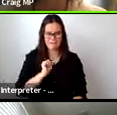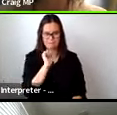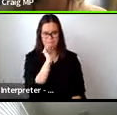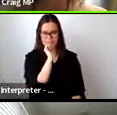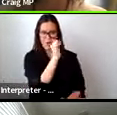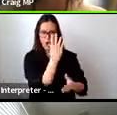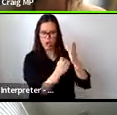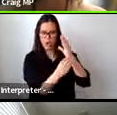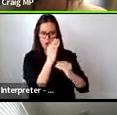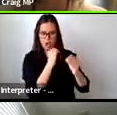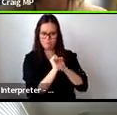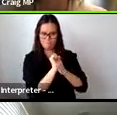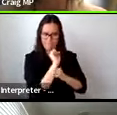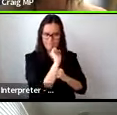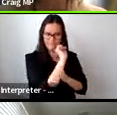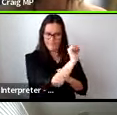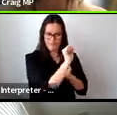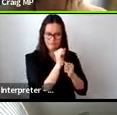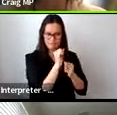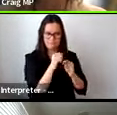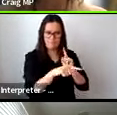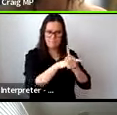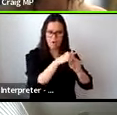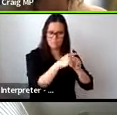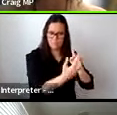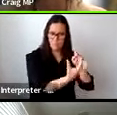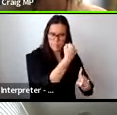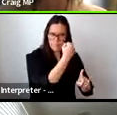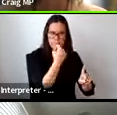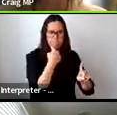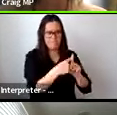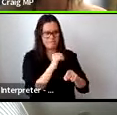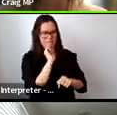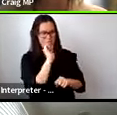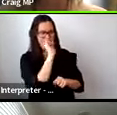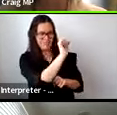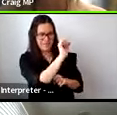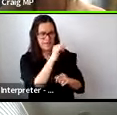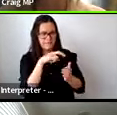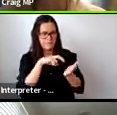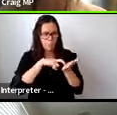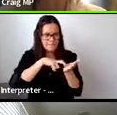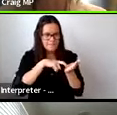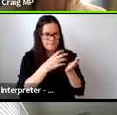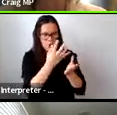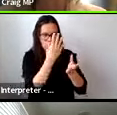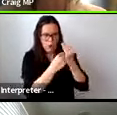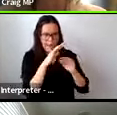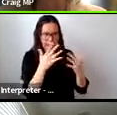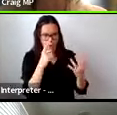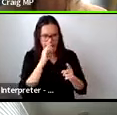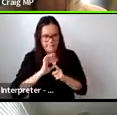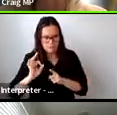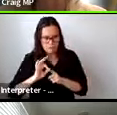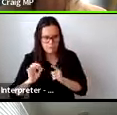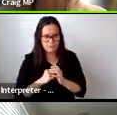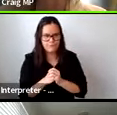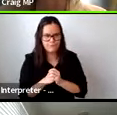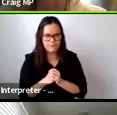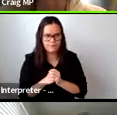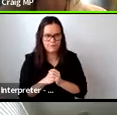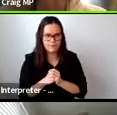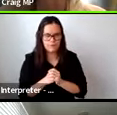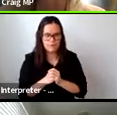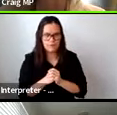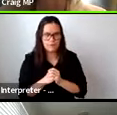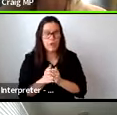mistakes. What would be your advice thinking through some of the Canadian experience in terms of, once you actually get to the stage of implementing